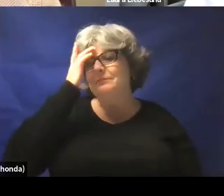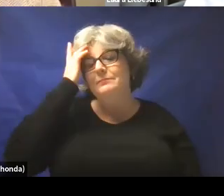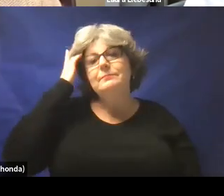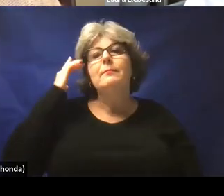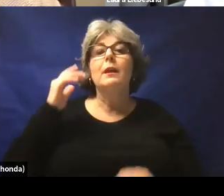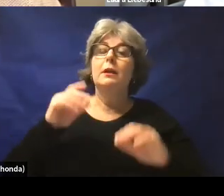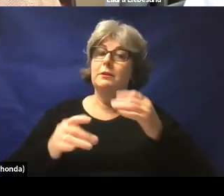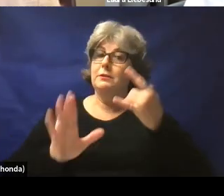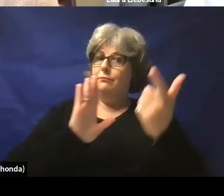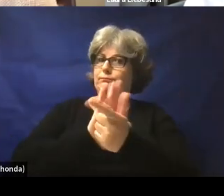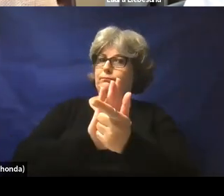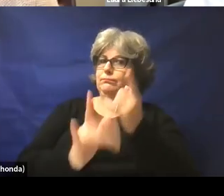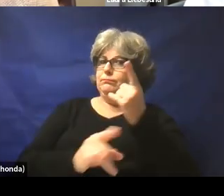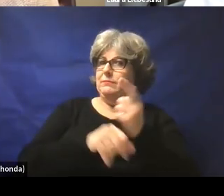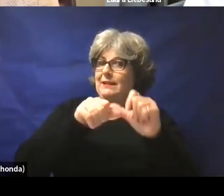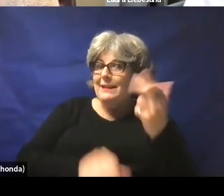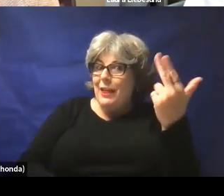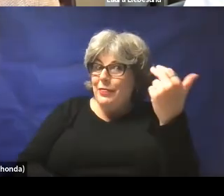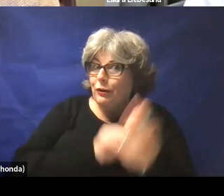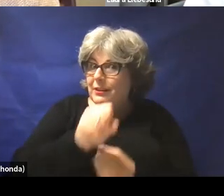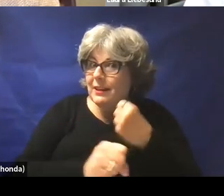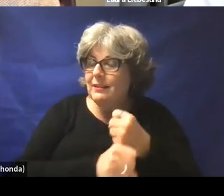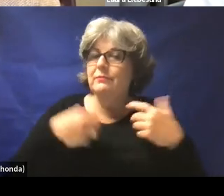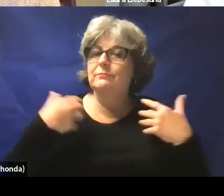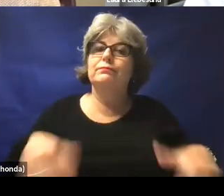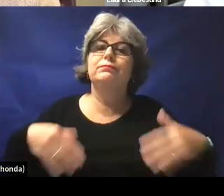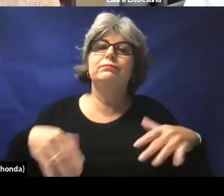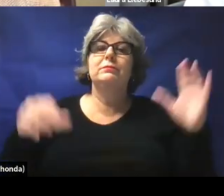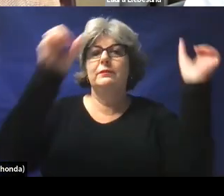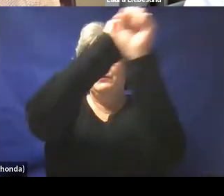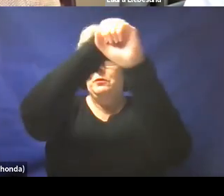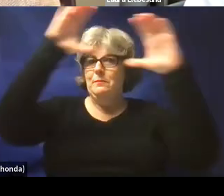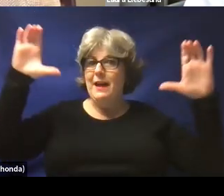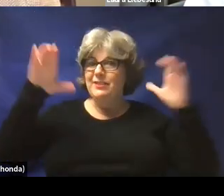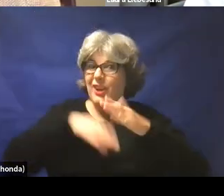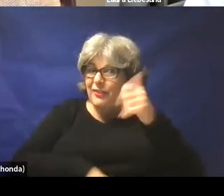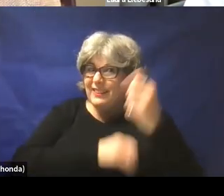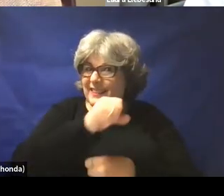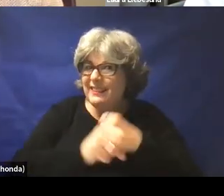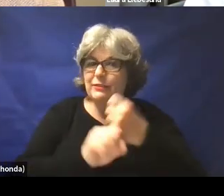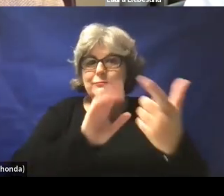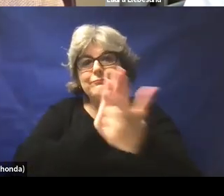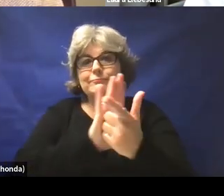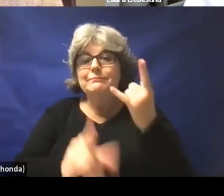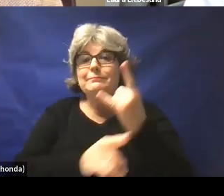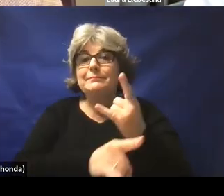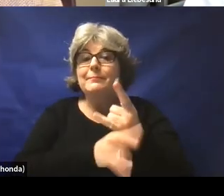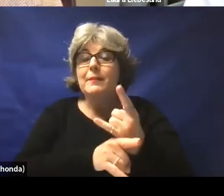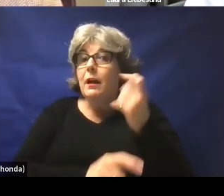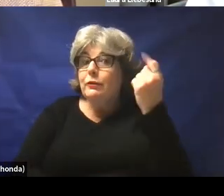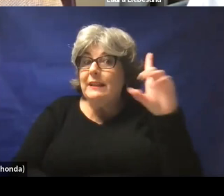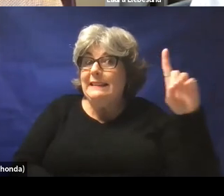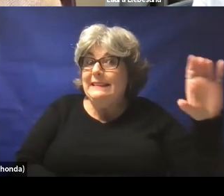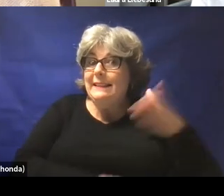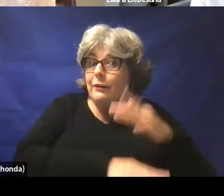So Prohibition lasted for 13 years. So if you think about that, I mean, it's over a decade. In DC, it was over 17 years.